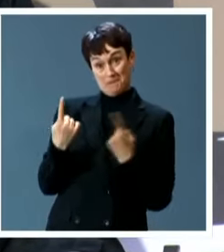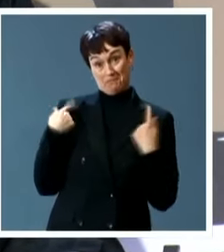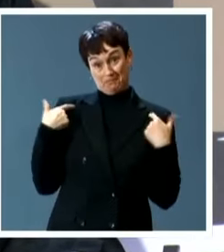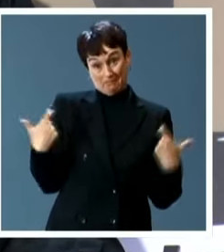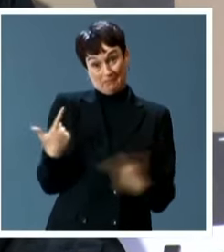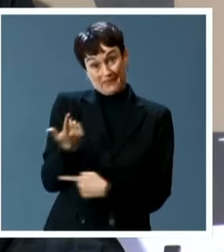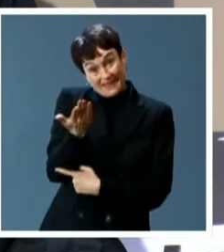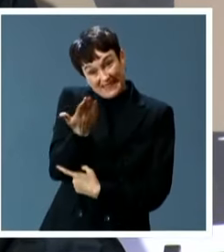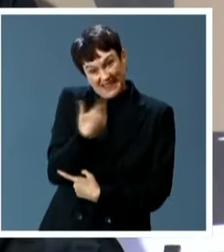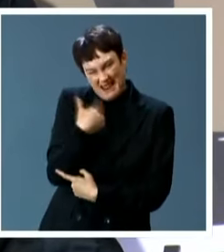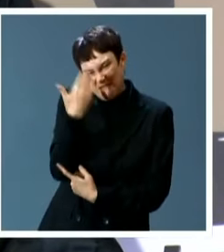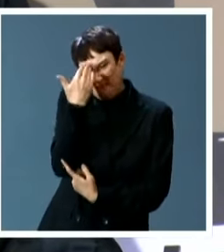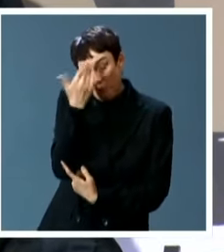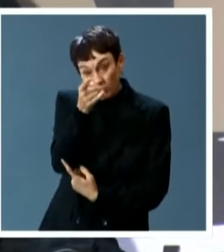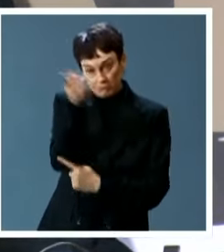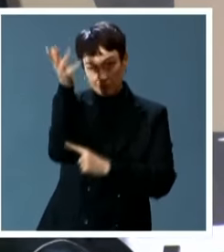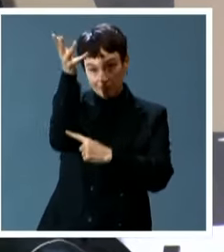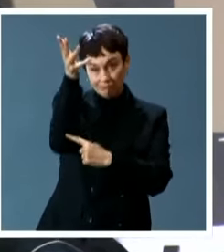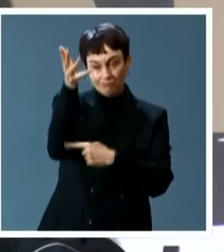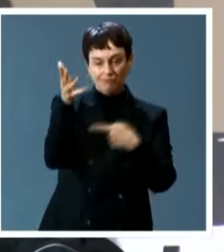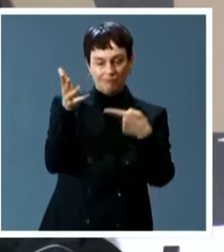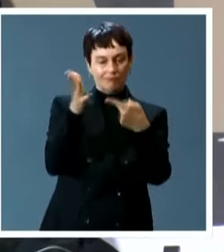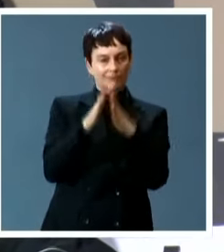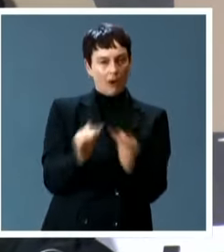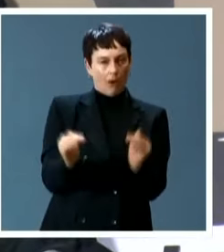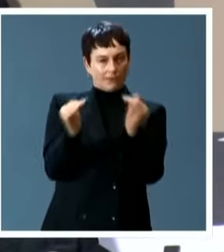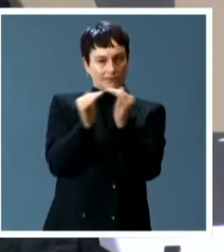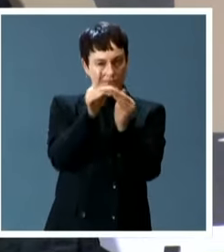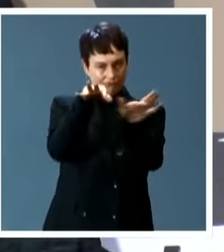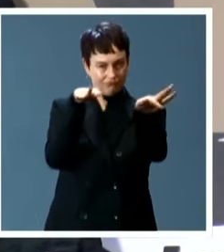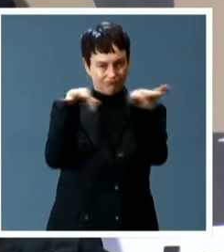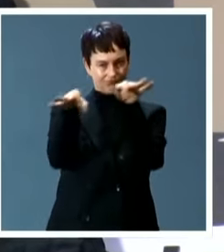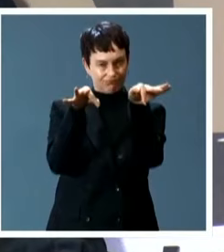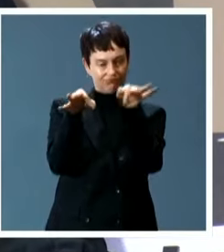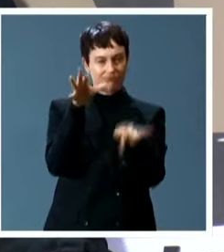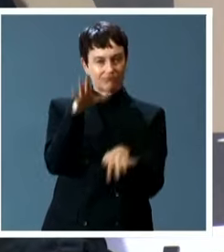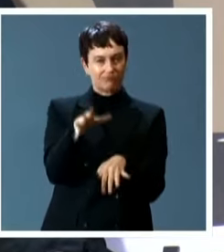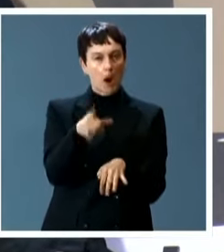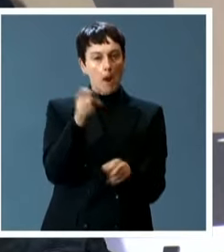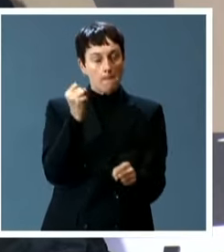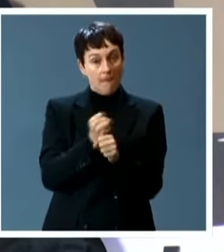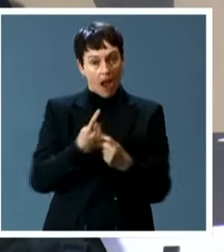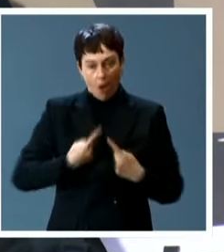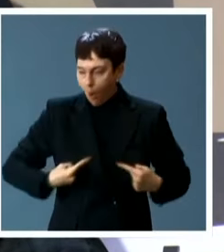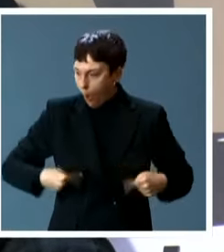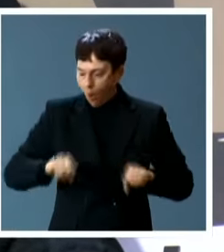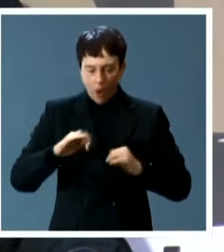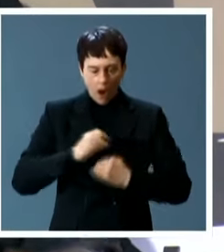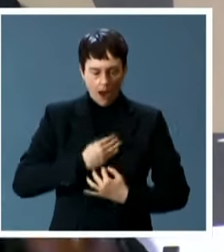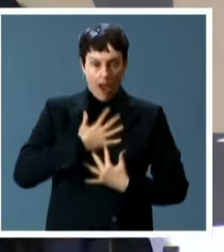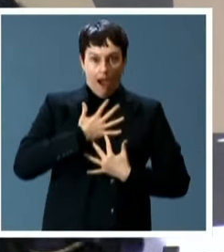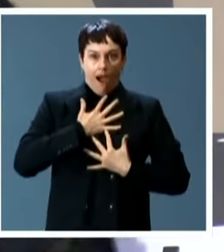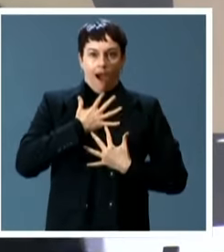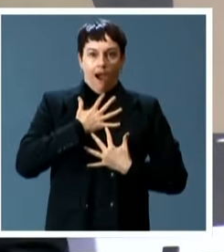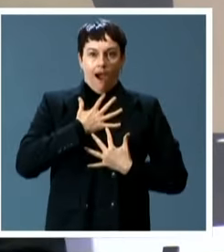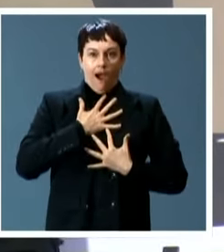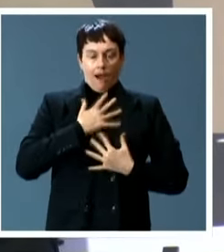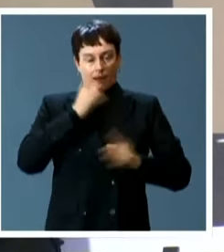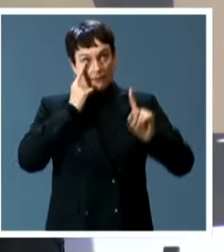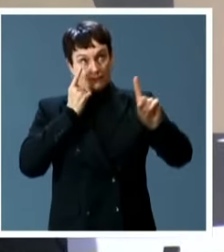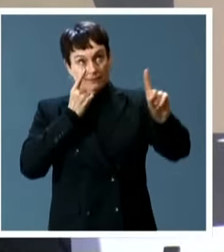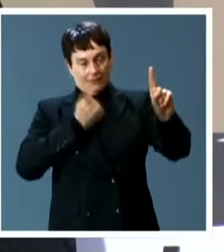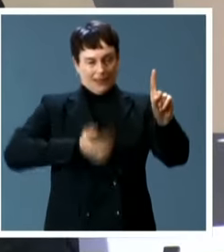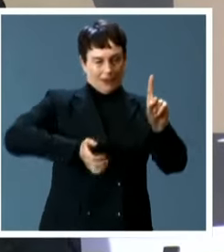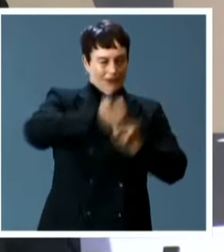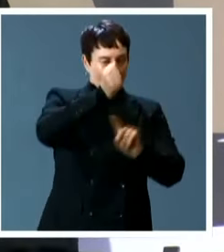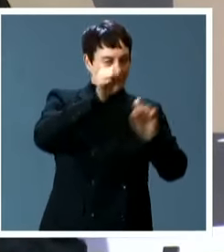question. I know that you will inspire us to keep working for that vision. We can't wait to hear